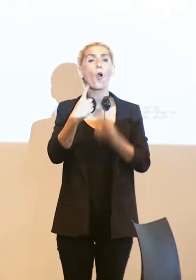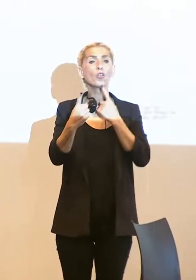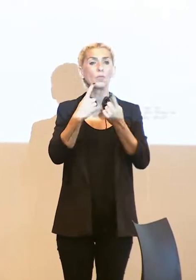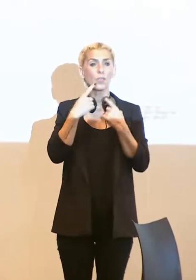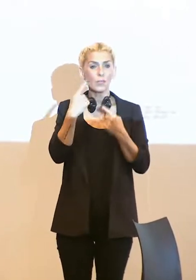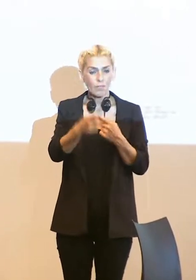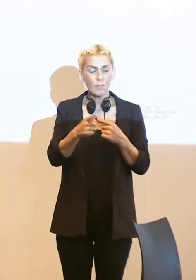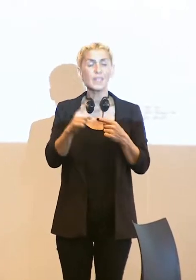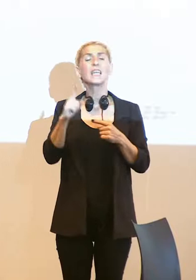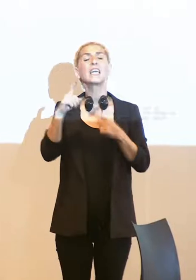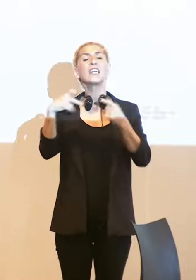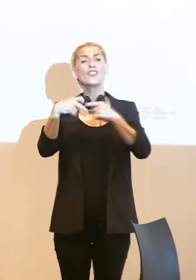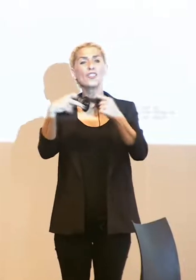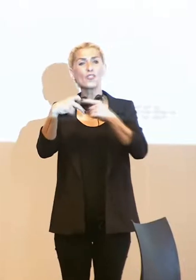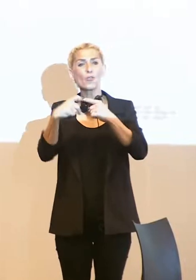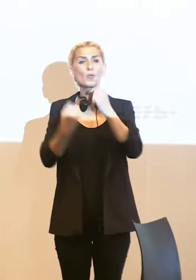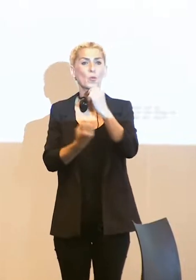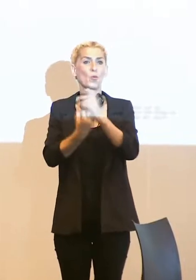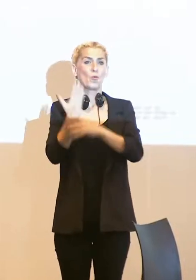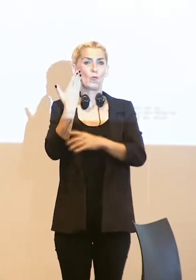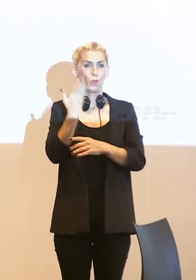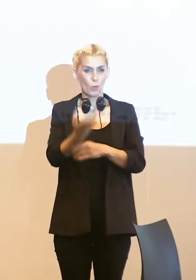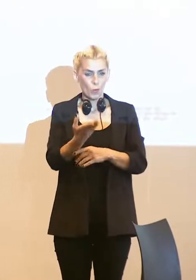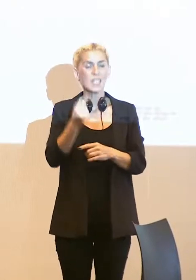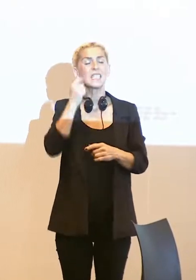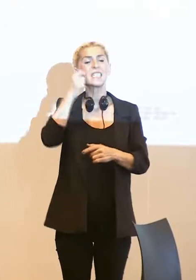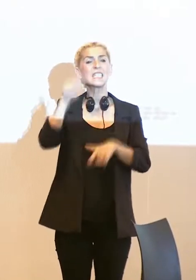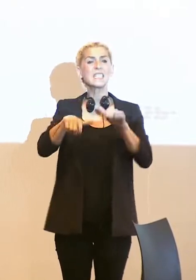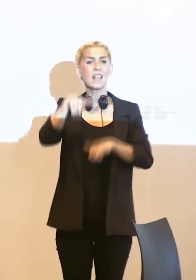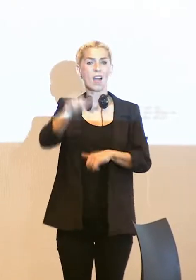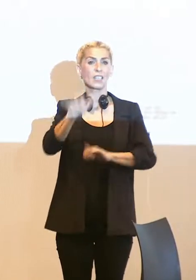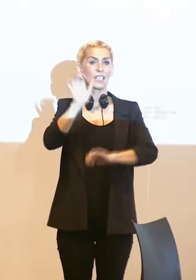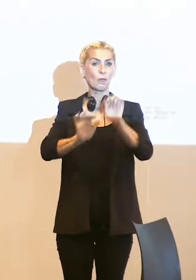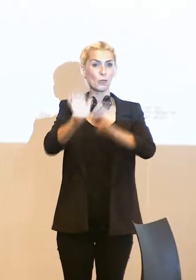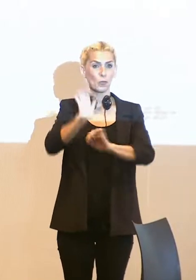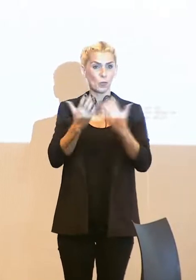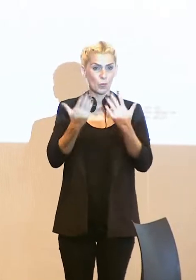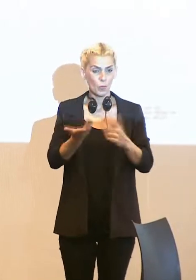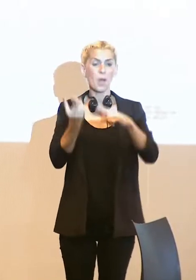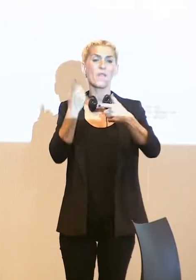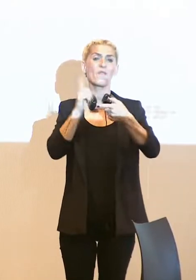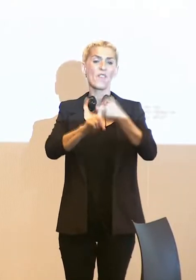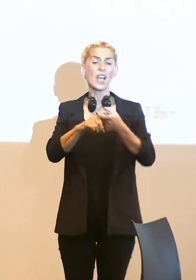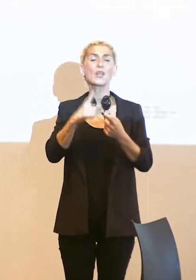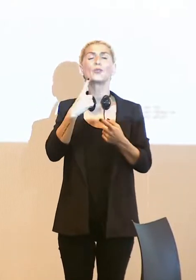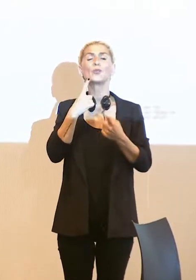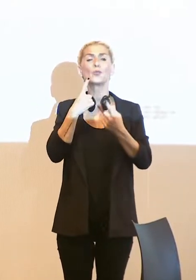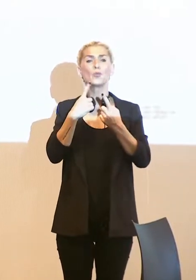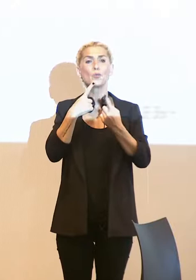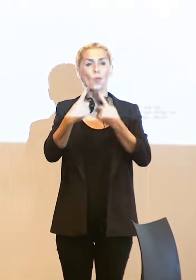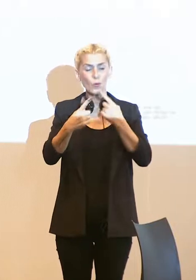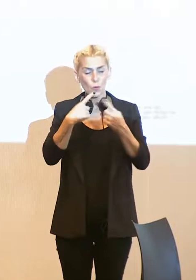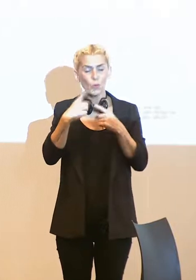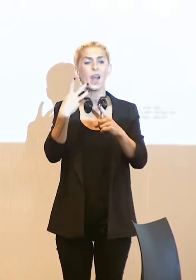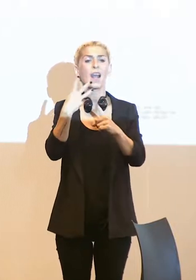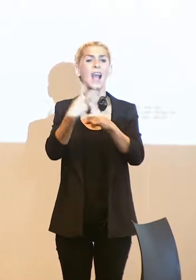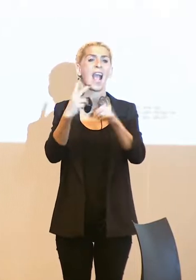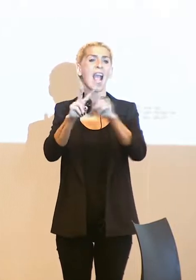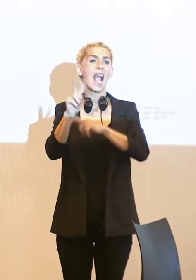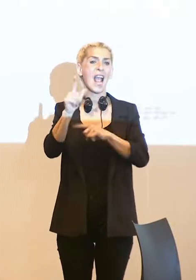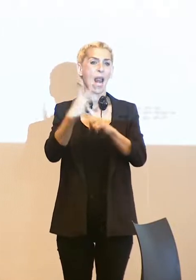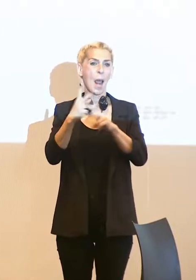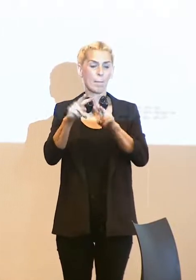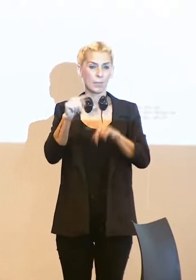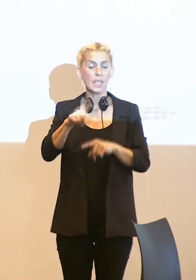injustices play in shaping the public narratives so the discussions in this panel are elam daily